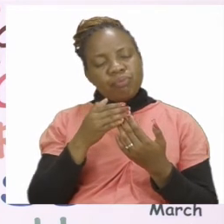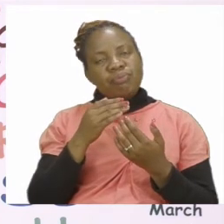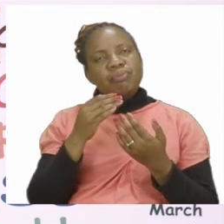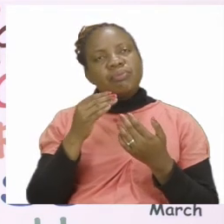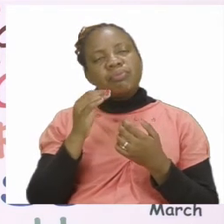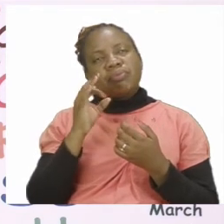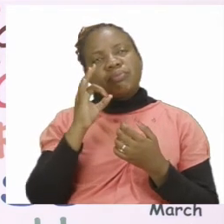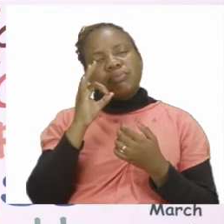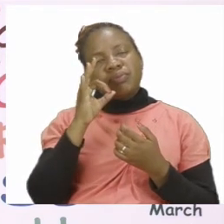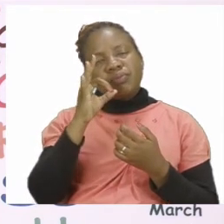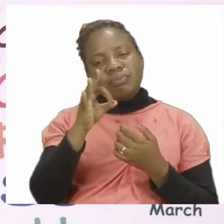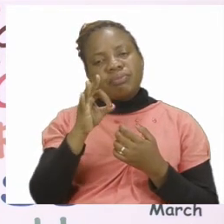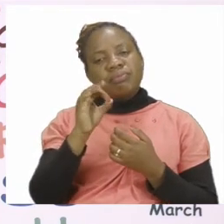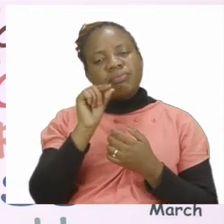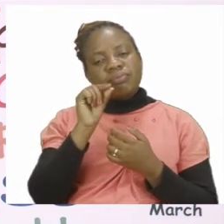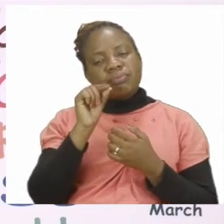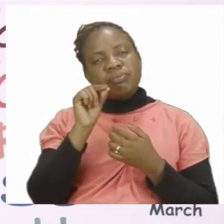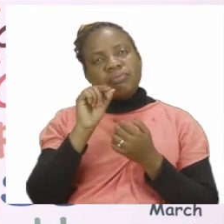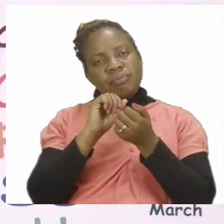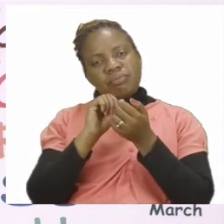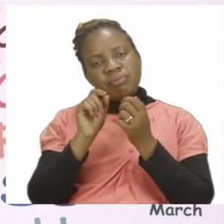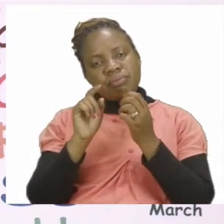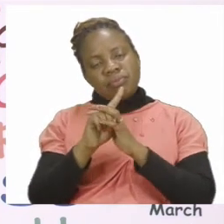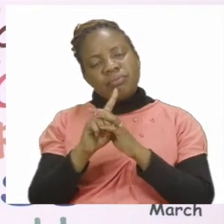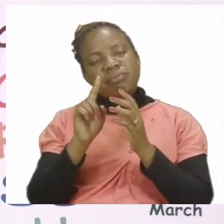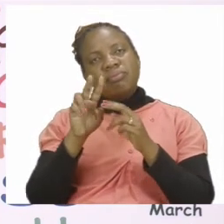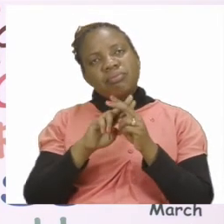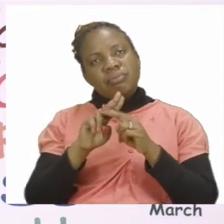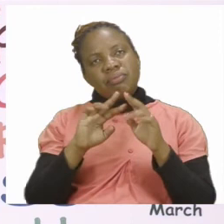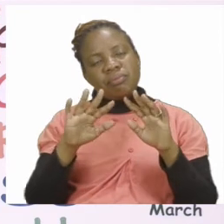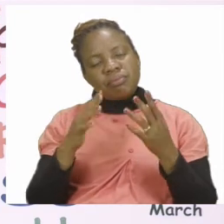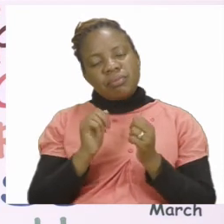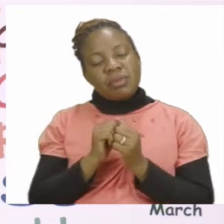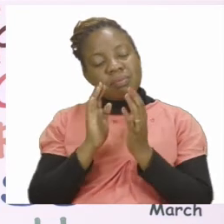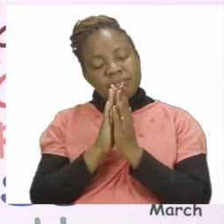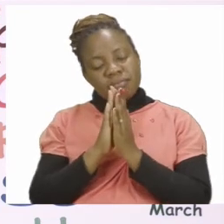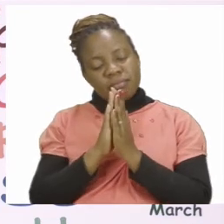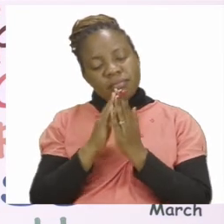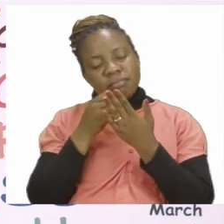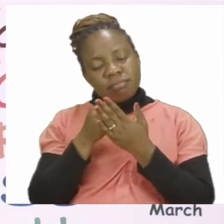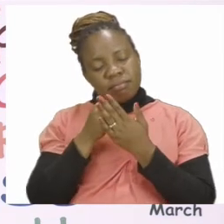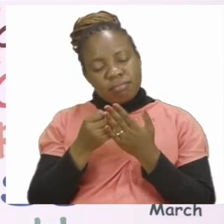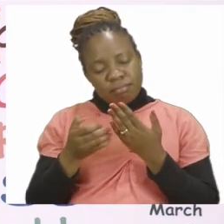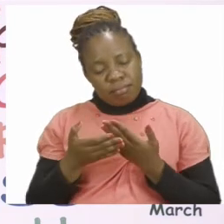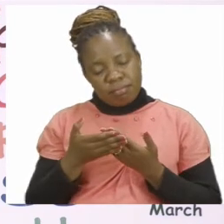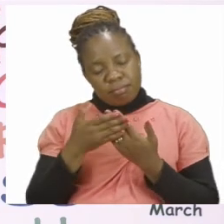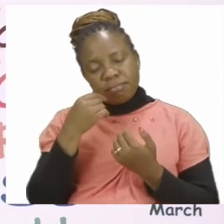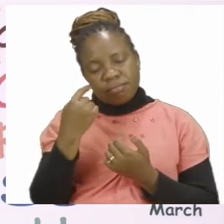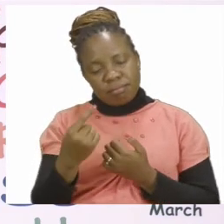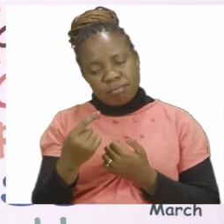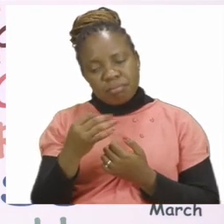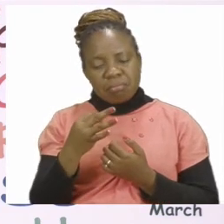these sentences. Try and do it on your own first, but remember, if you have trouble, you can always ask a grown-up for